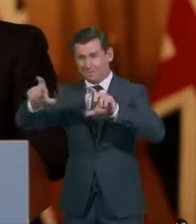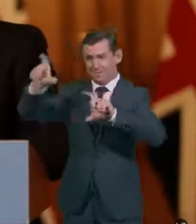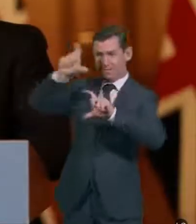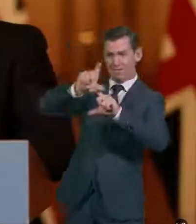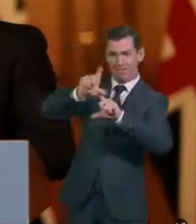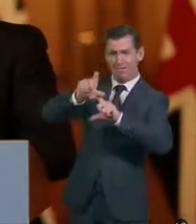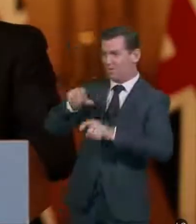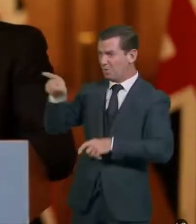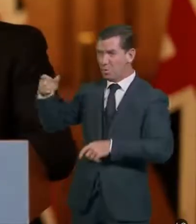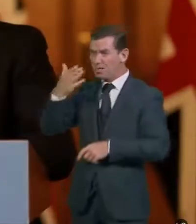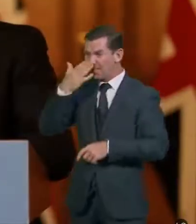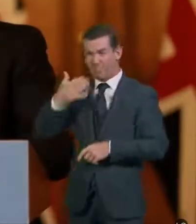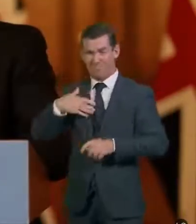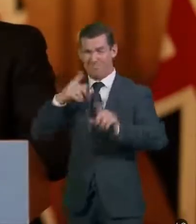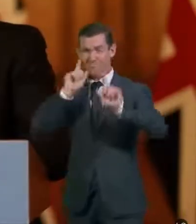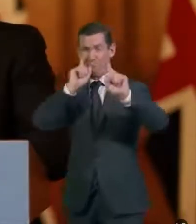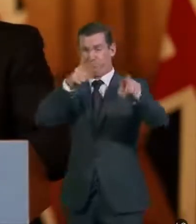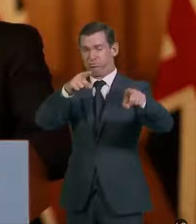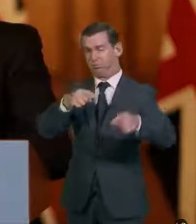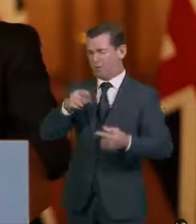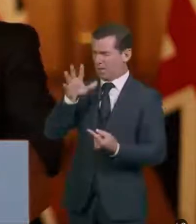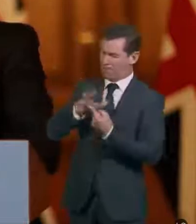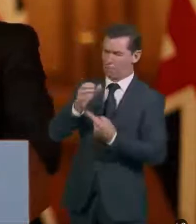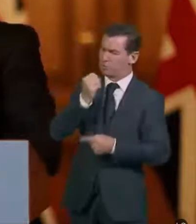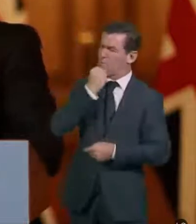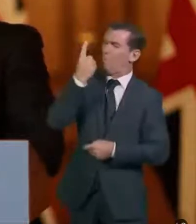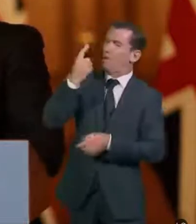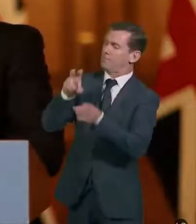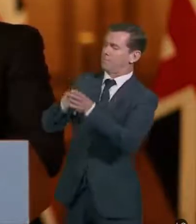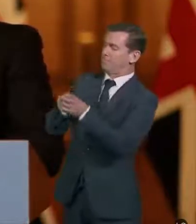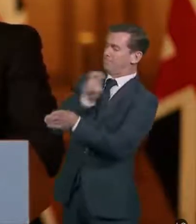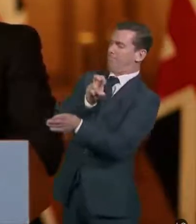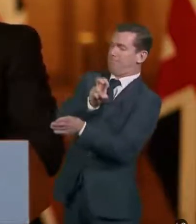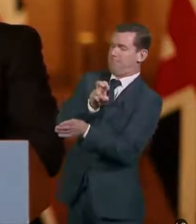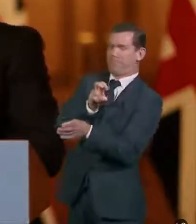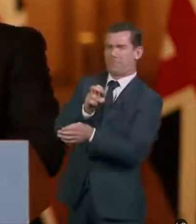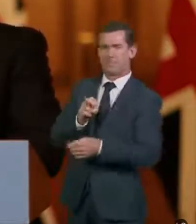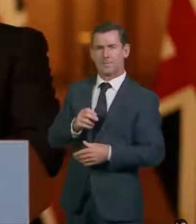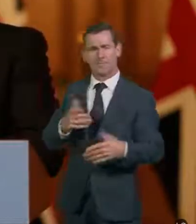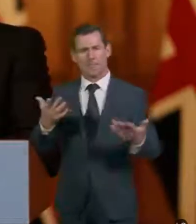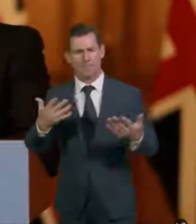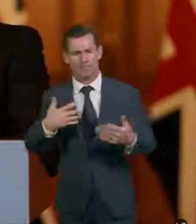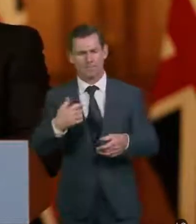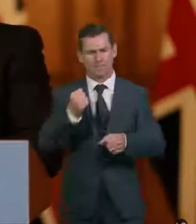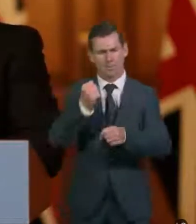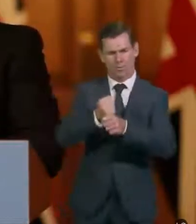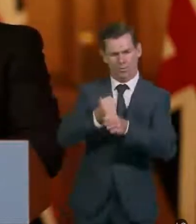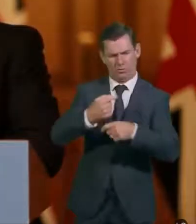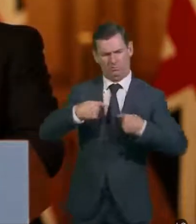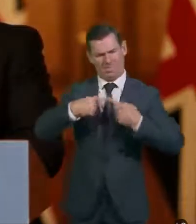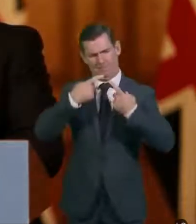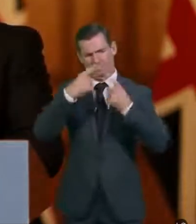George, as I've said this morning, we're very keen to get a Canada-style